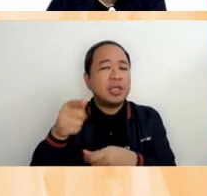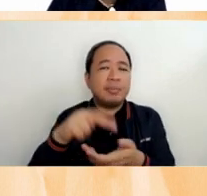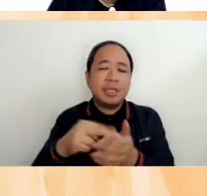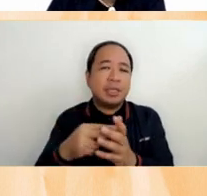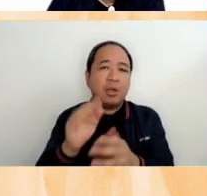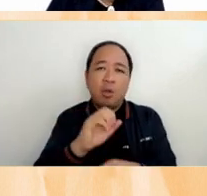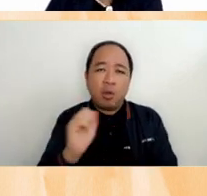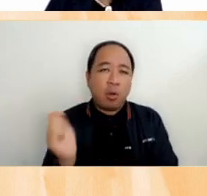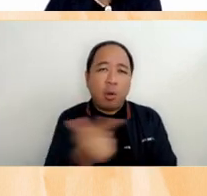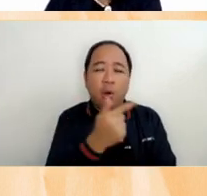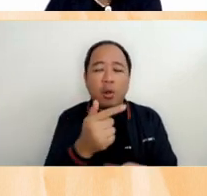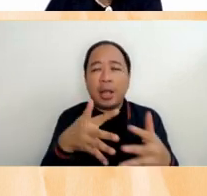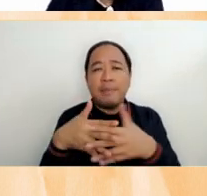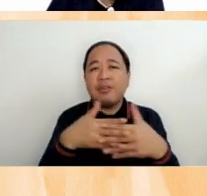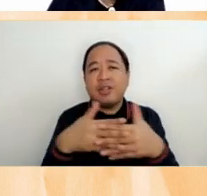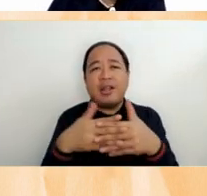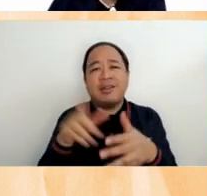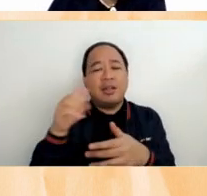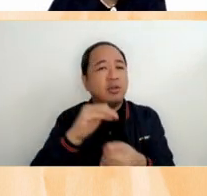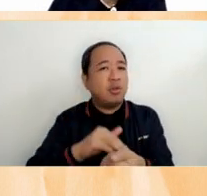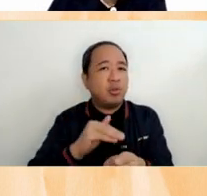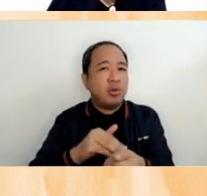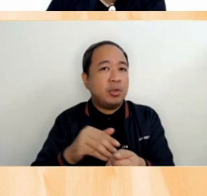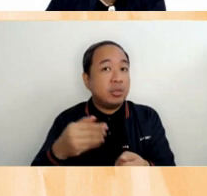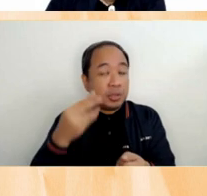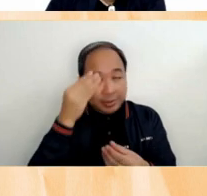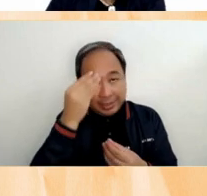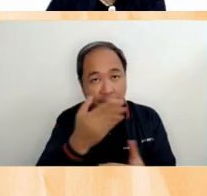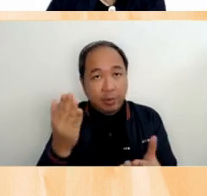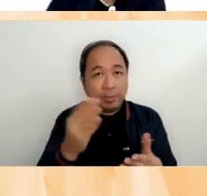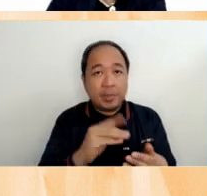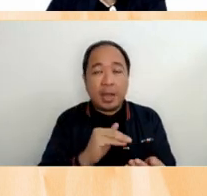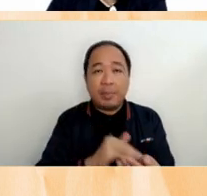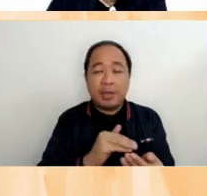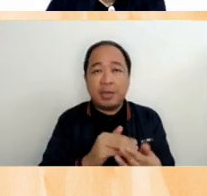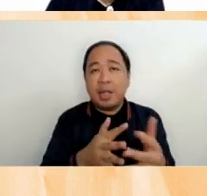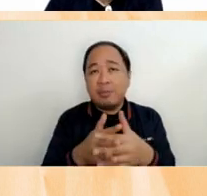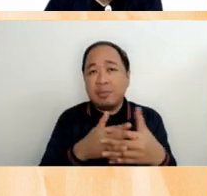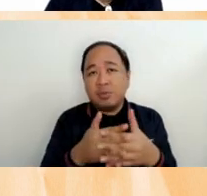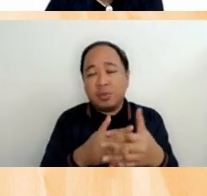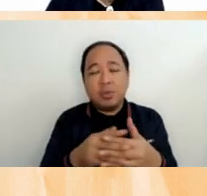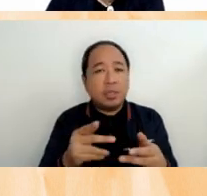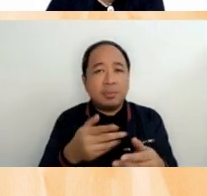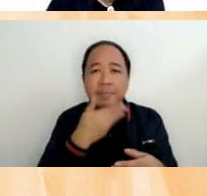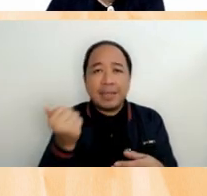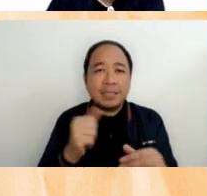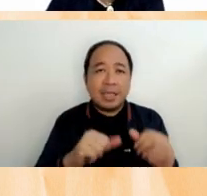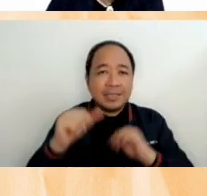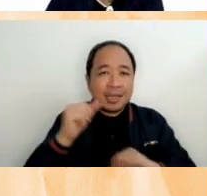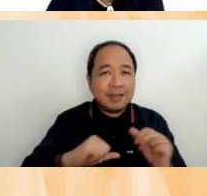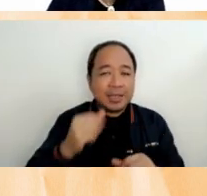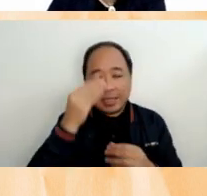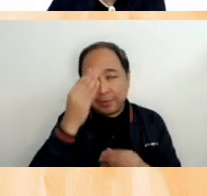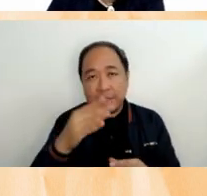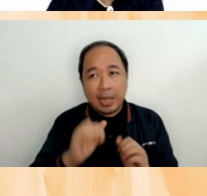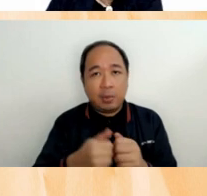improve their health and reduce their risk of illness and injury. So the Office of the Surgeon General is actually part of the